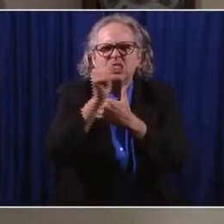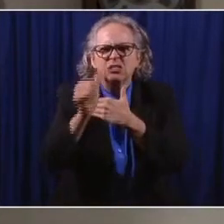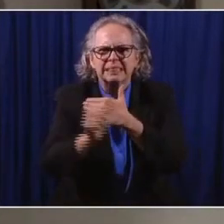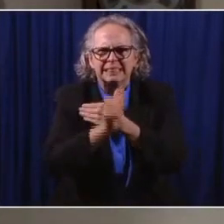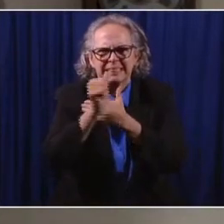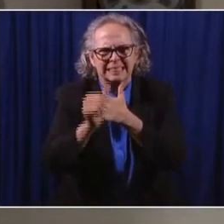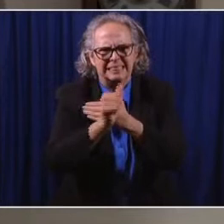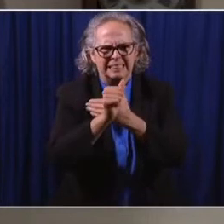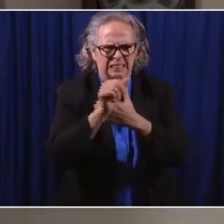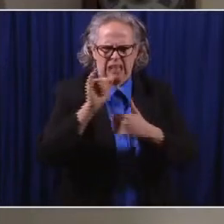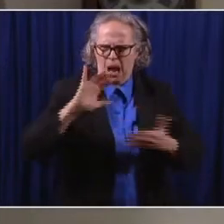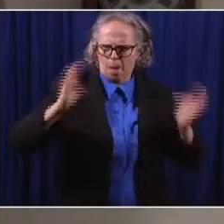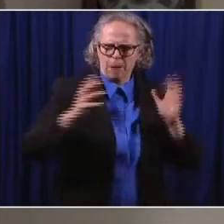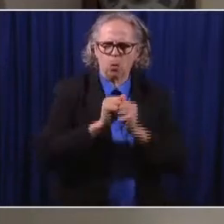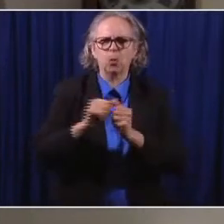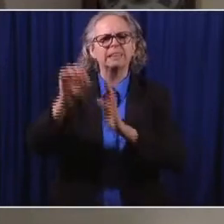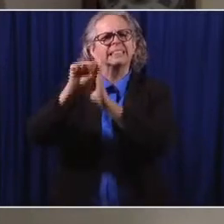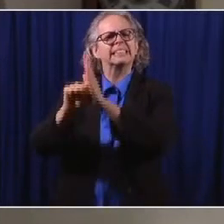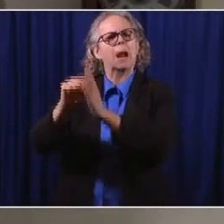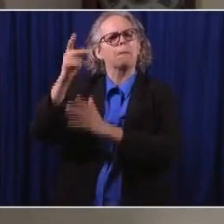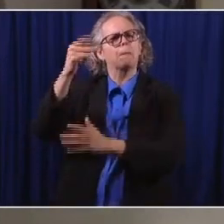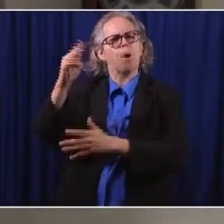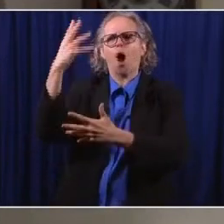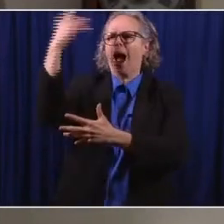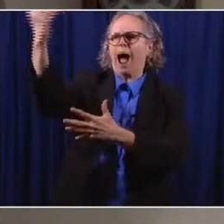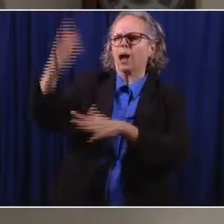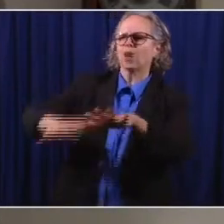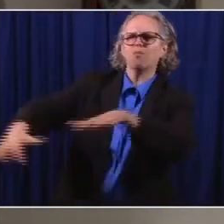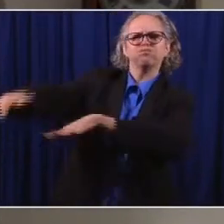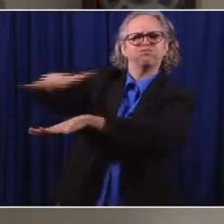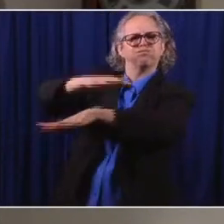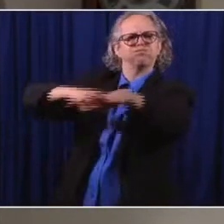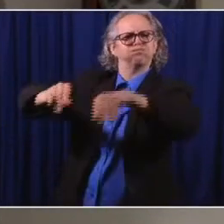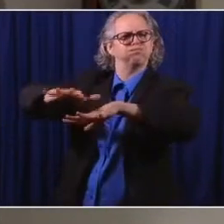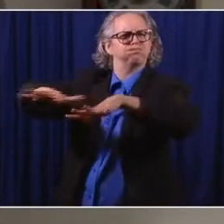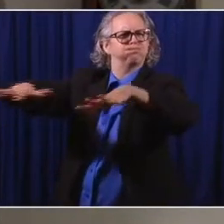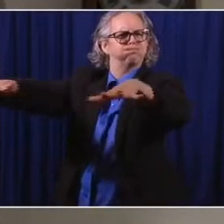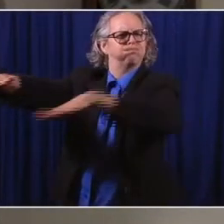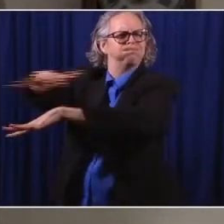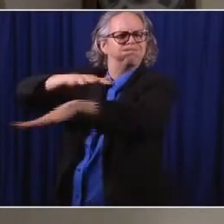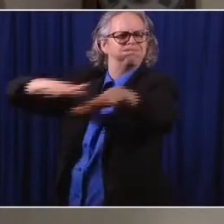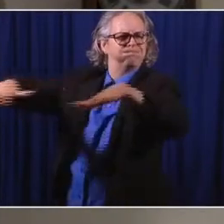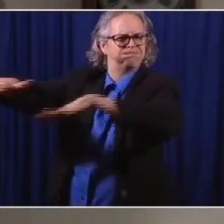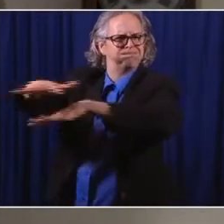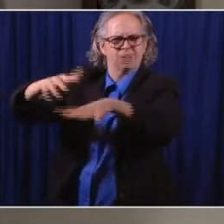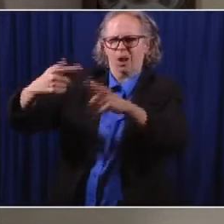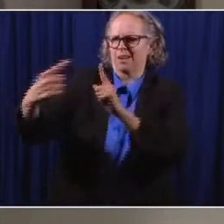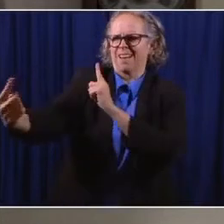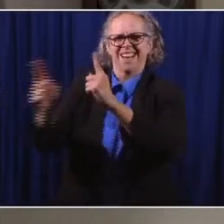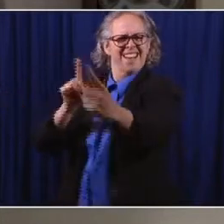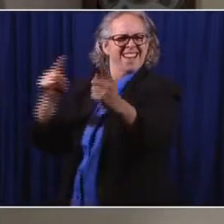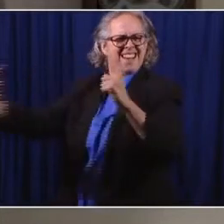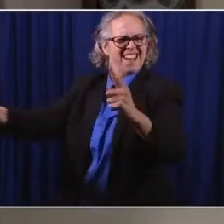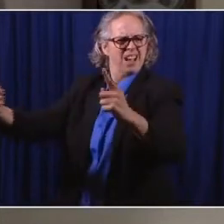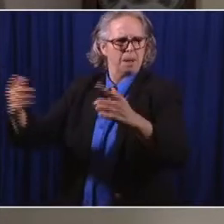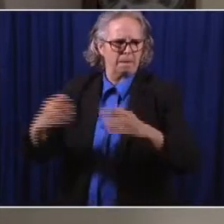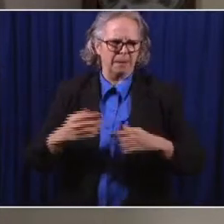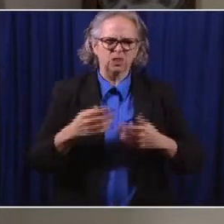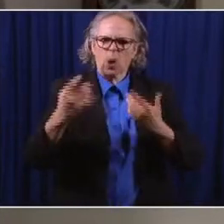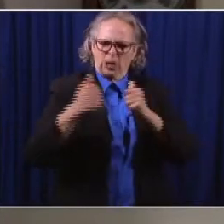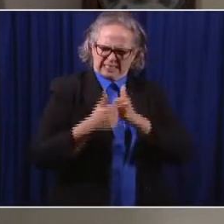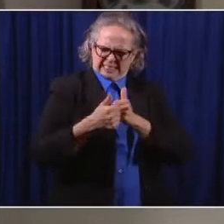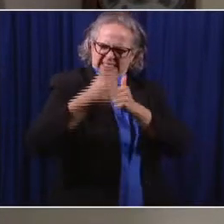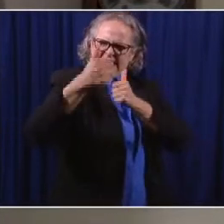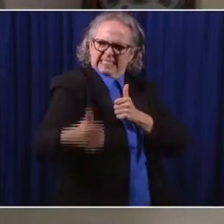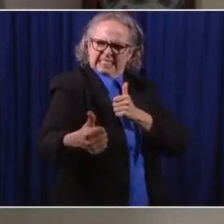to that state park, even though you drove an hour. So it's not just about, how far you go. It's really about